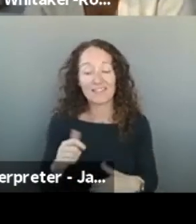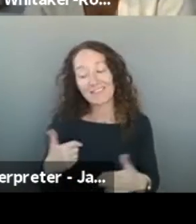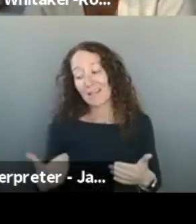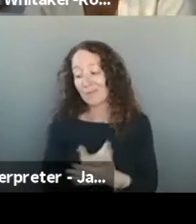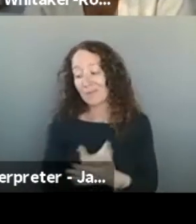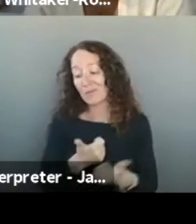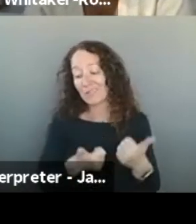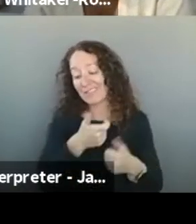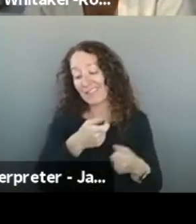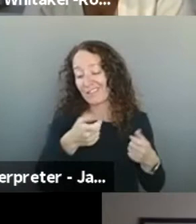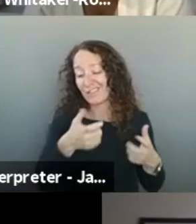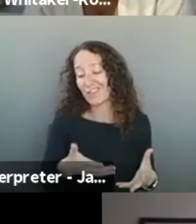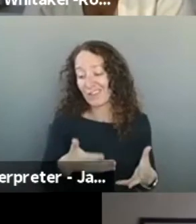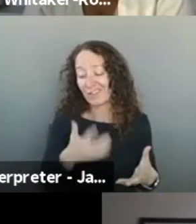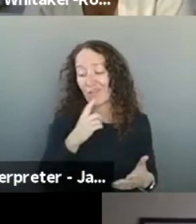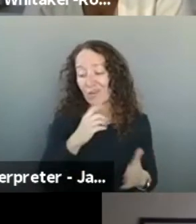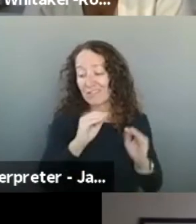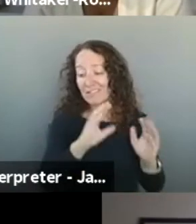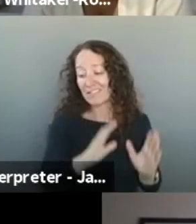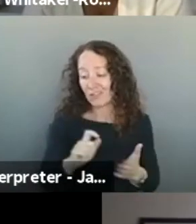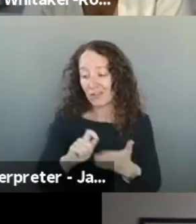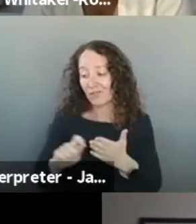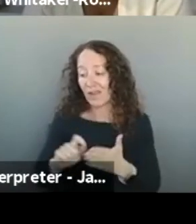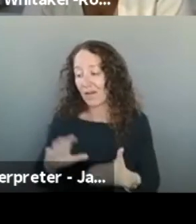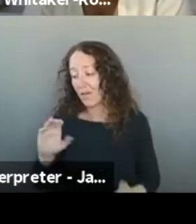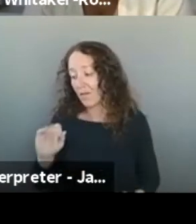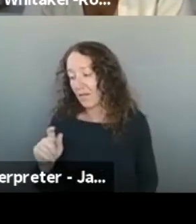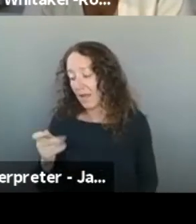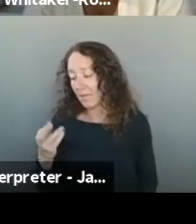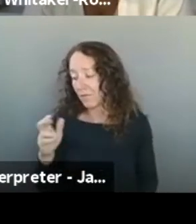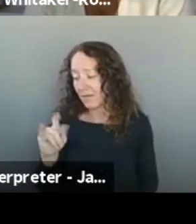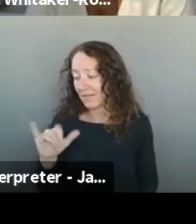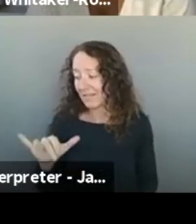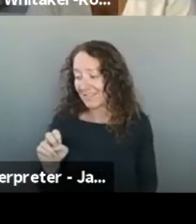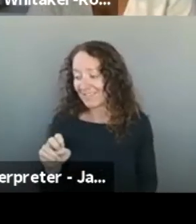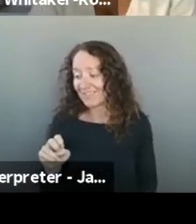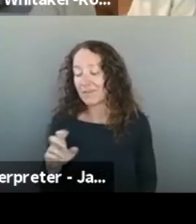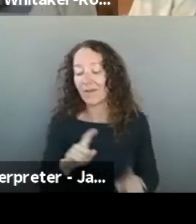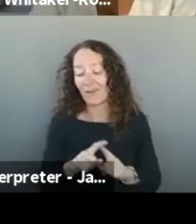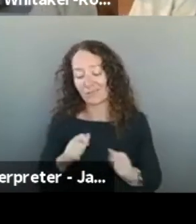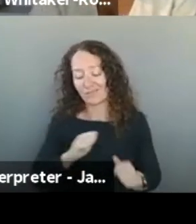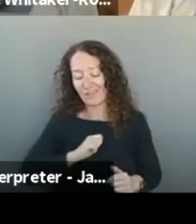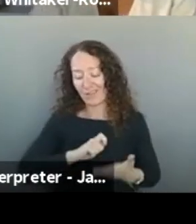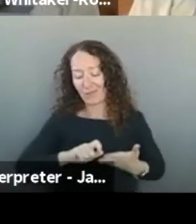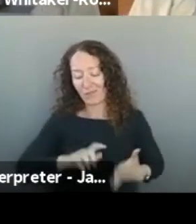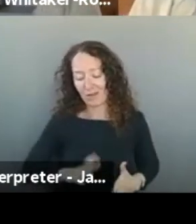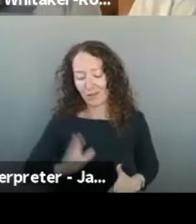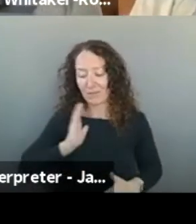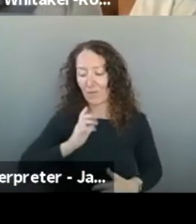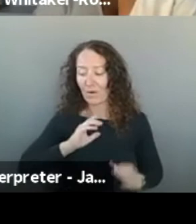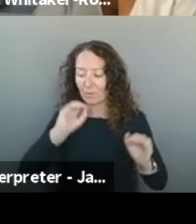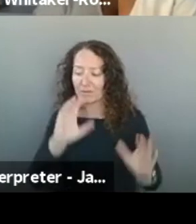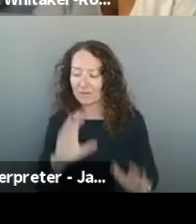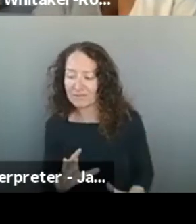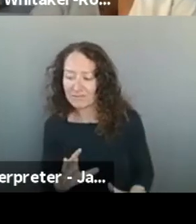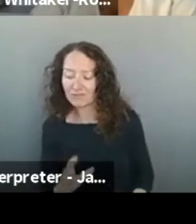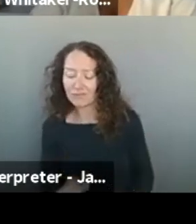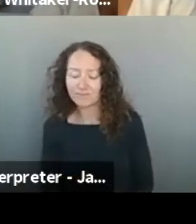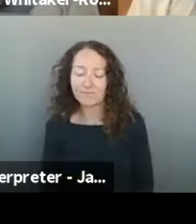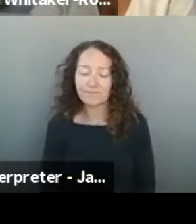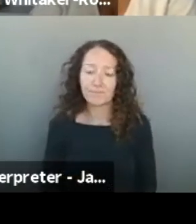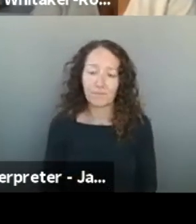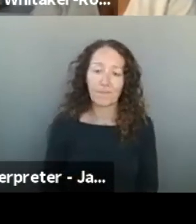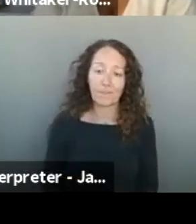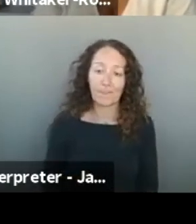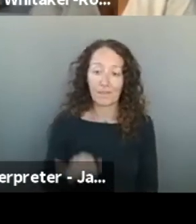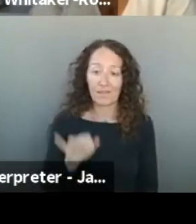Executive Director of Teachers and Writers Collaborative, I'm a writer and have been a teacher. So this is work